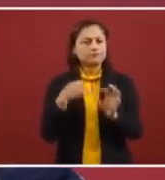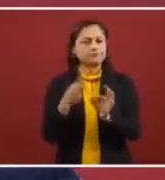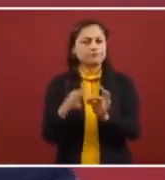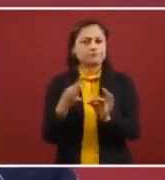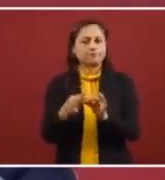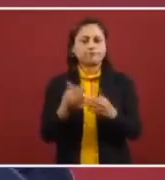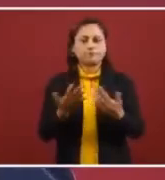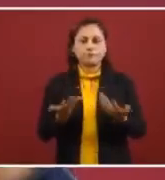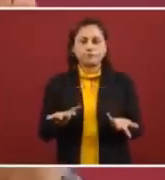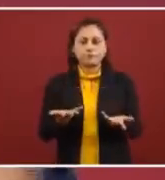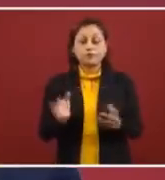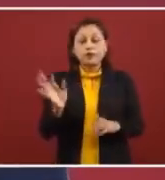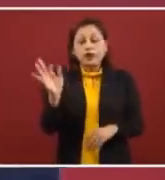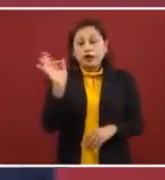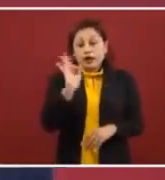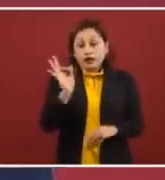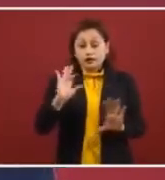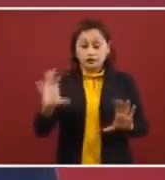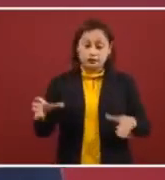So perhaps